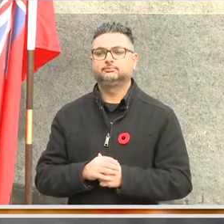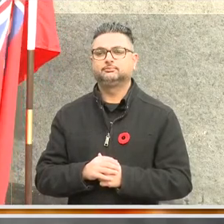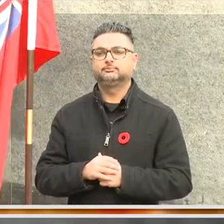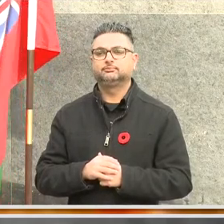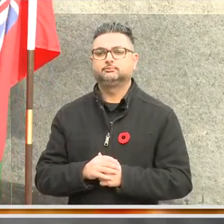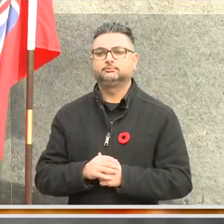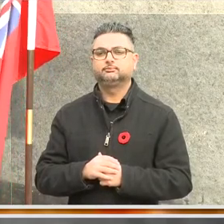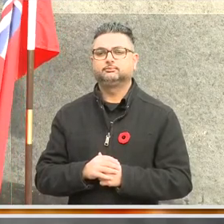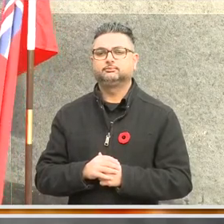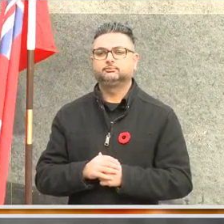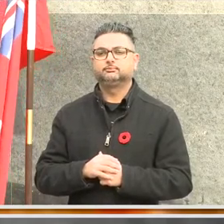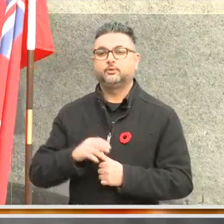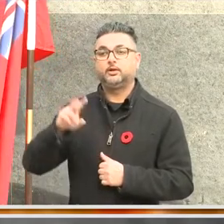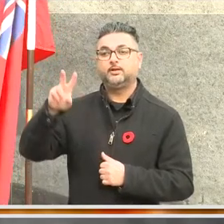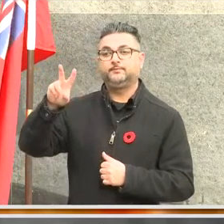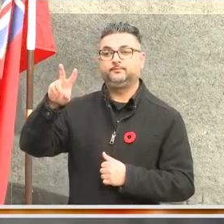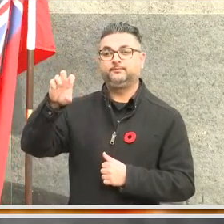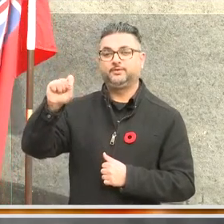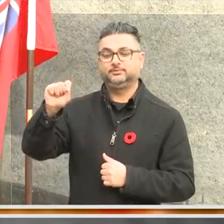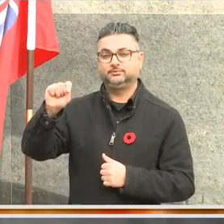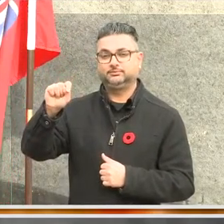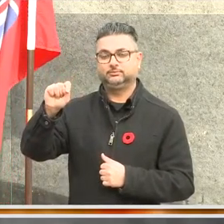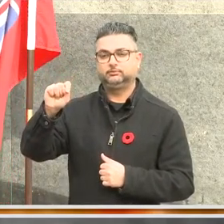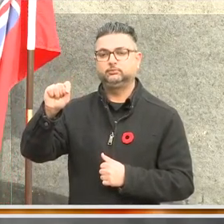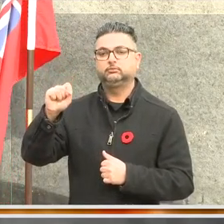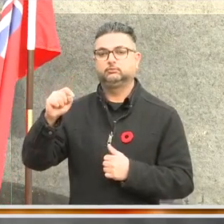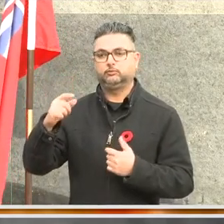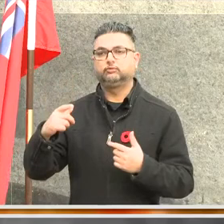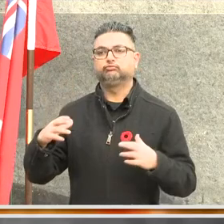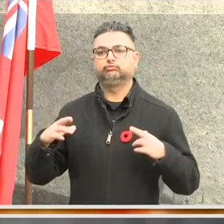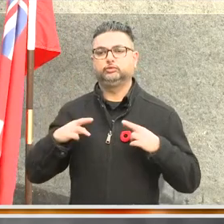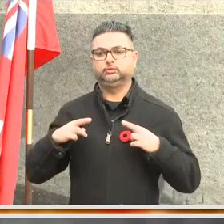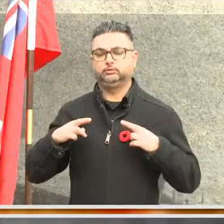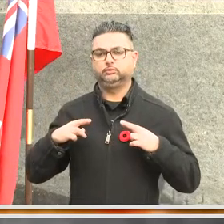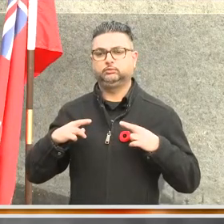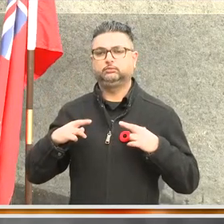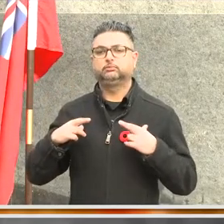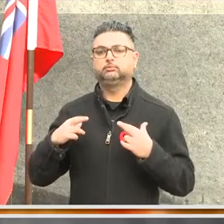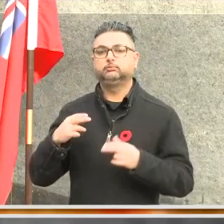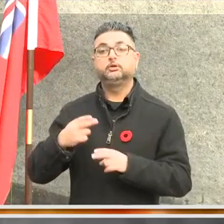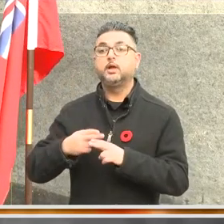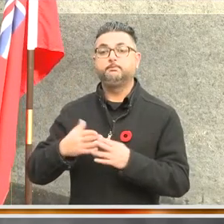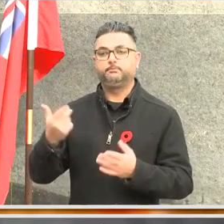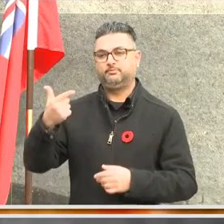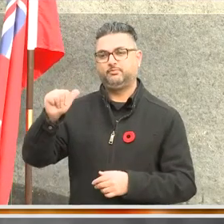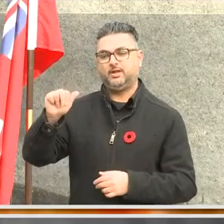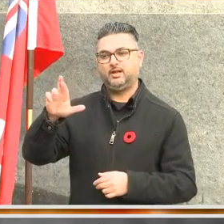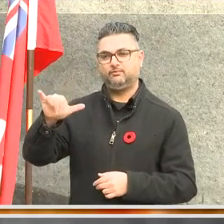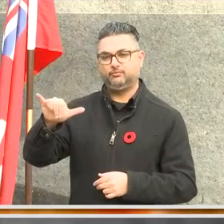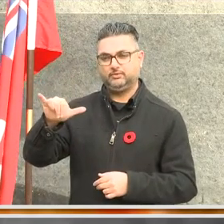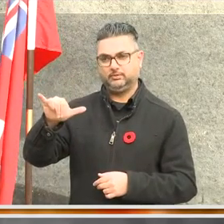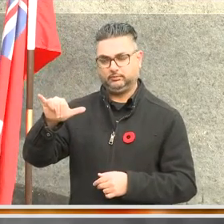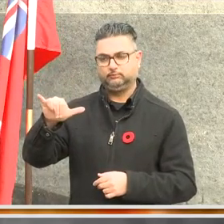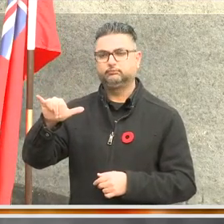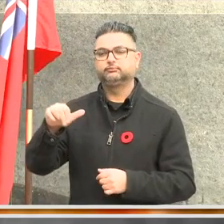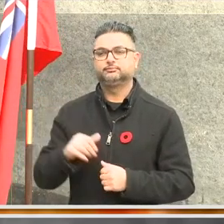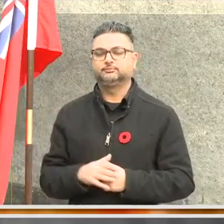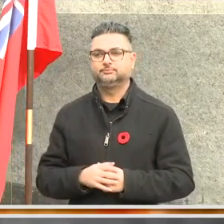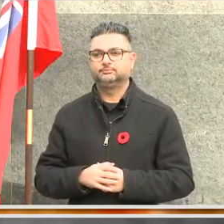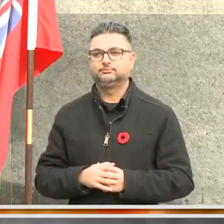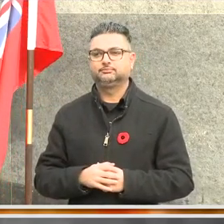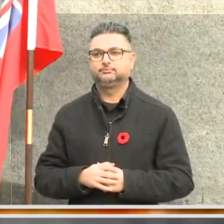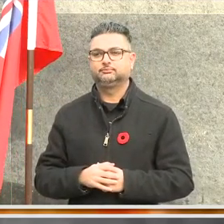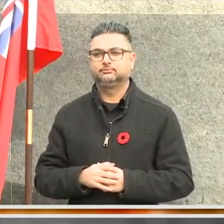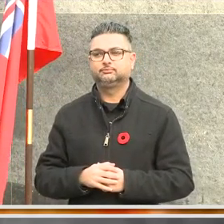representing Veteran of All War, Master Warrant Officer retired, Adjudant Maître Gary Pond, President de la Légion